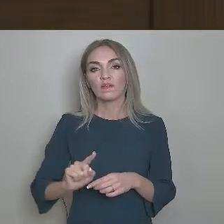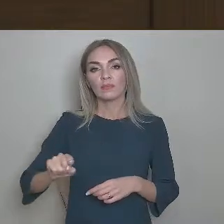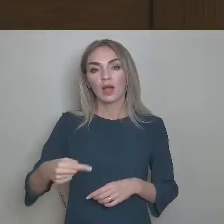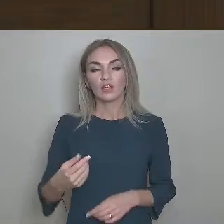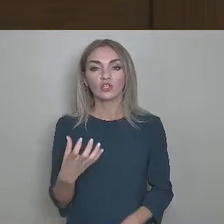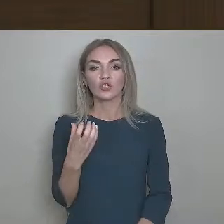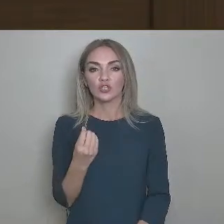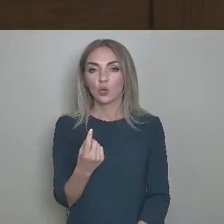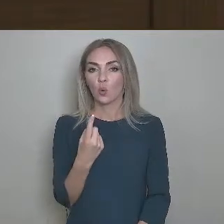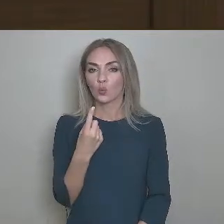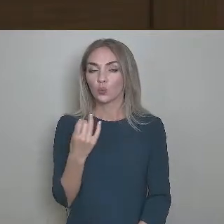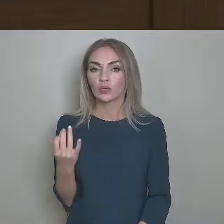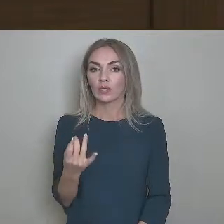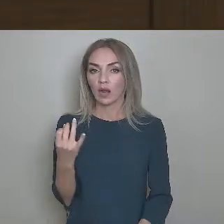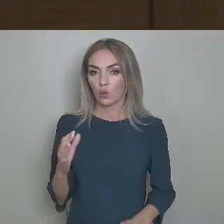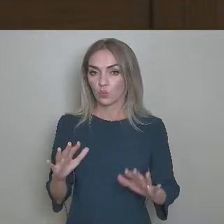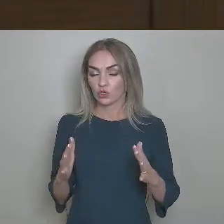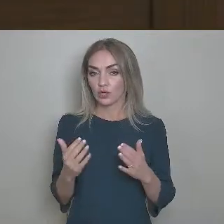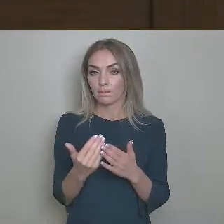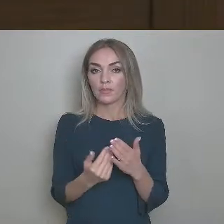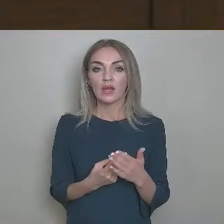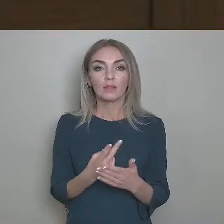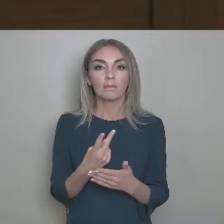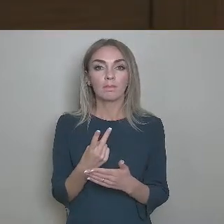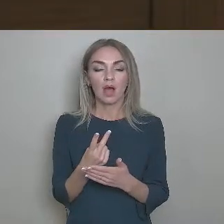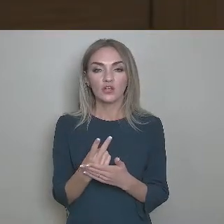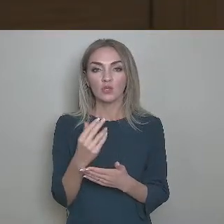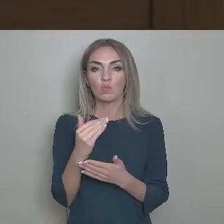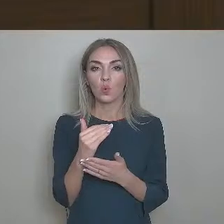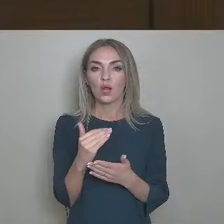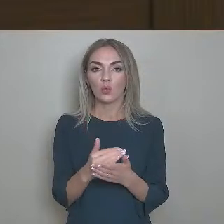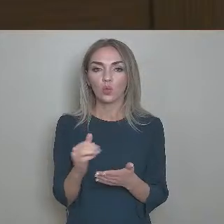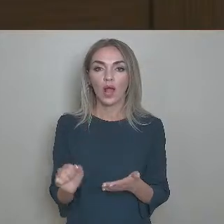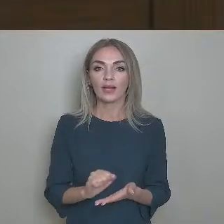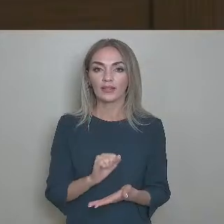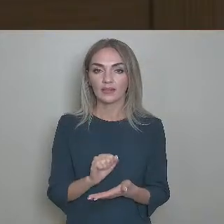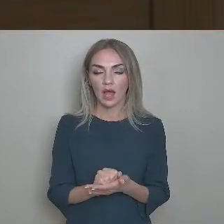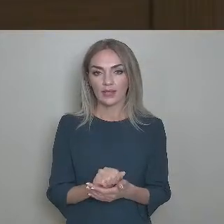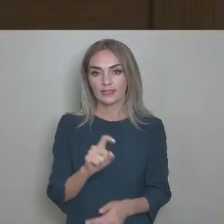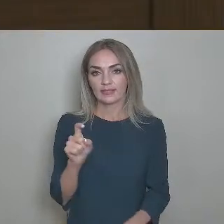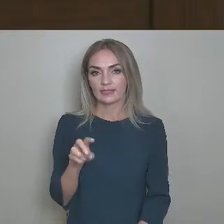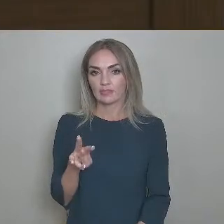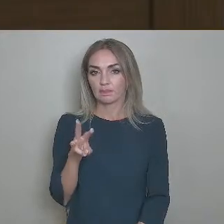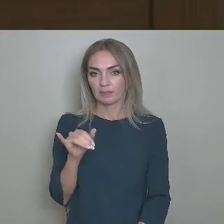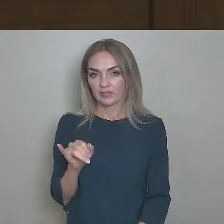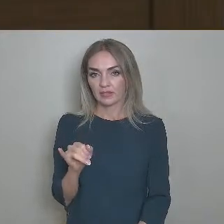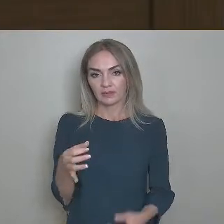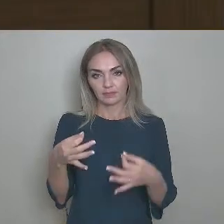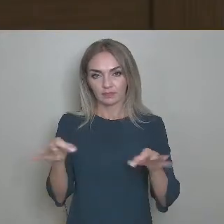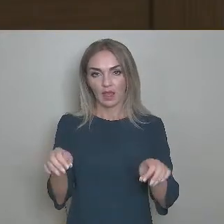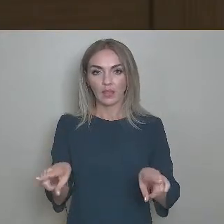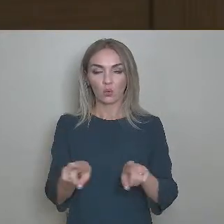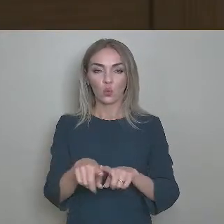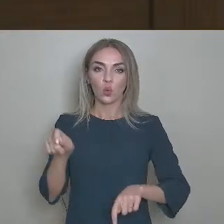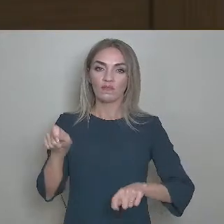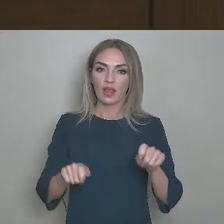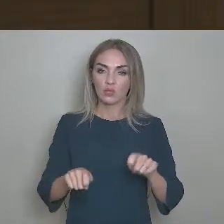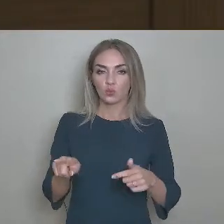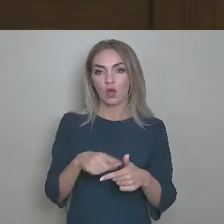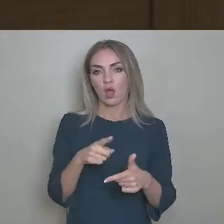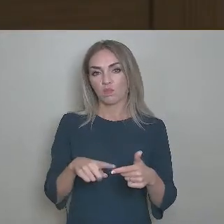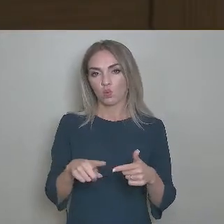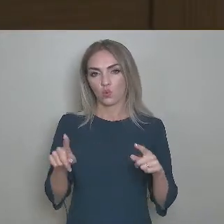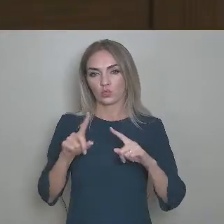moment should remember that there is another requirement, namely the procedure of accredited